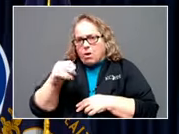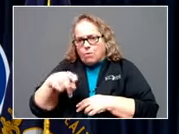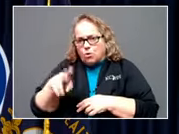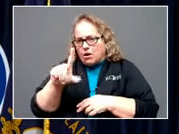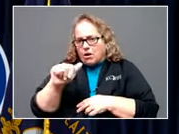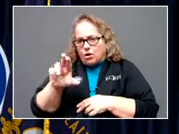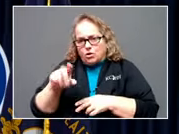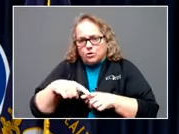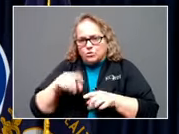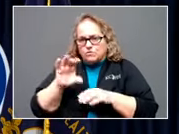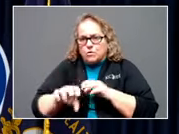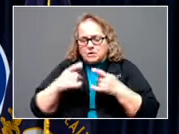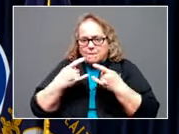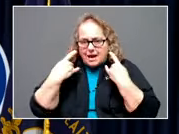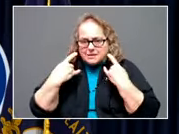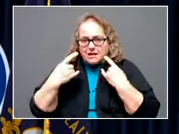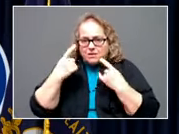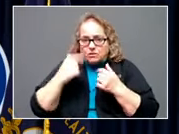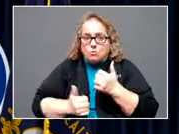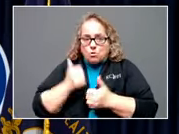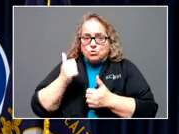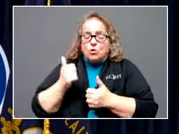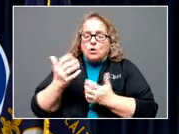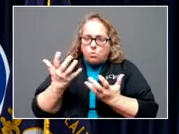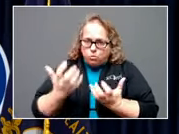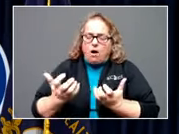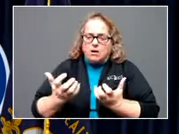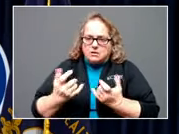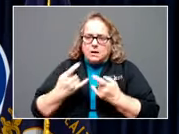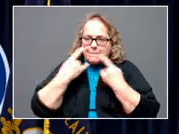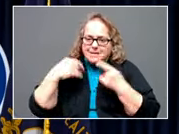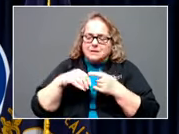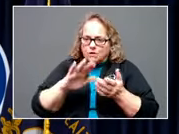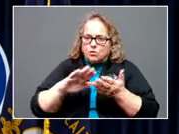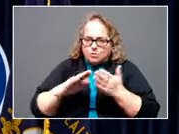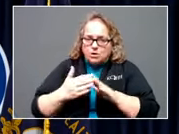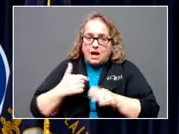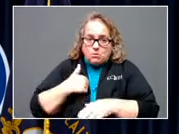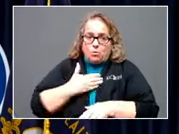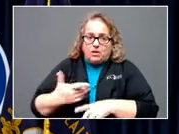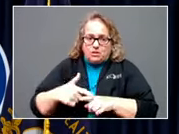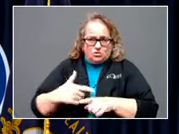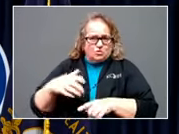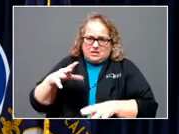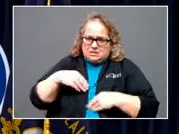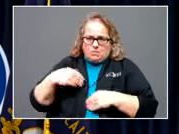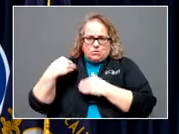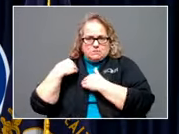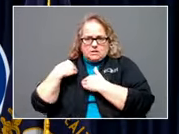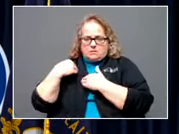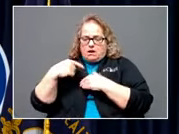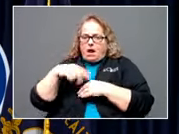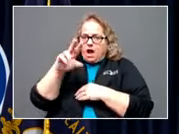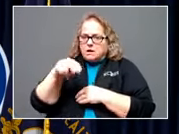actually think the majority wants it in the community that they're in. I'm willing to take that hit. I'm willing to be the unpopular guy if